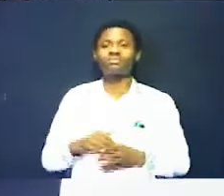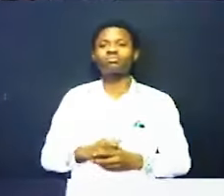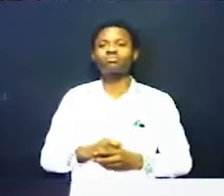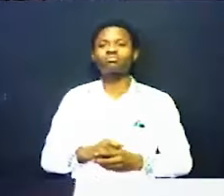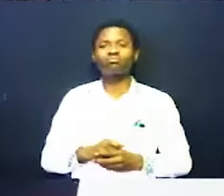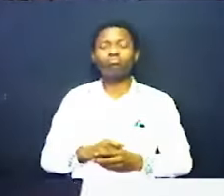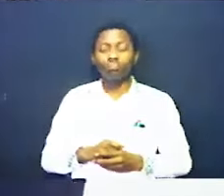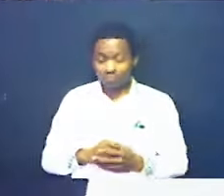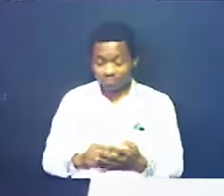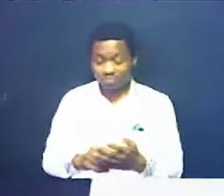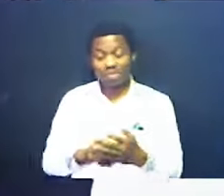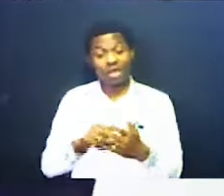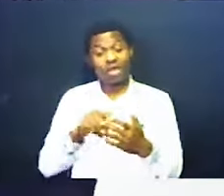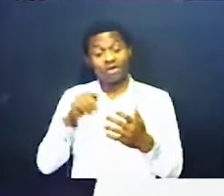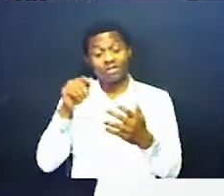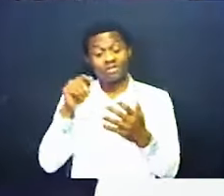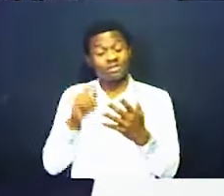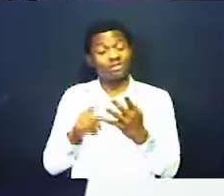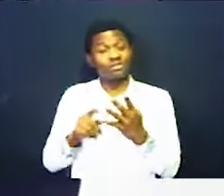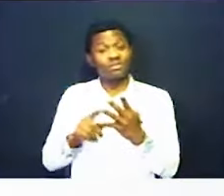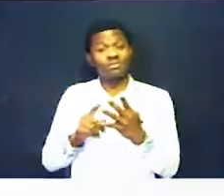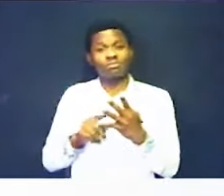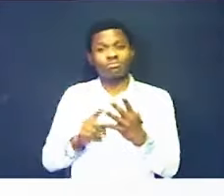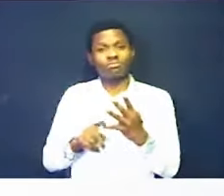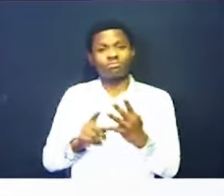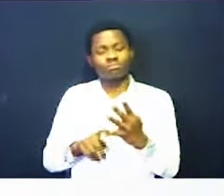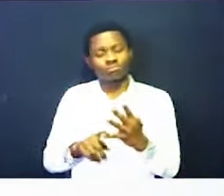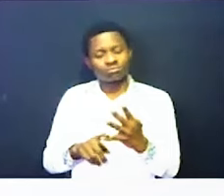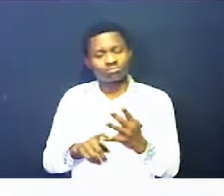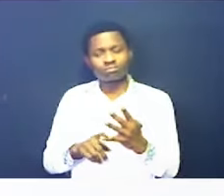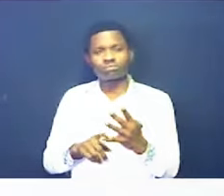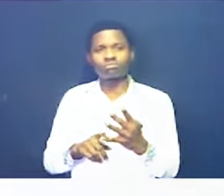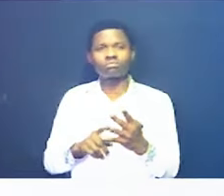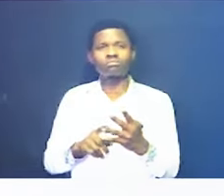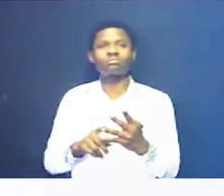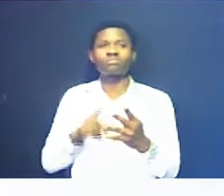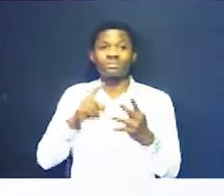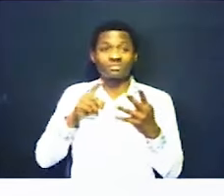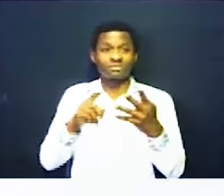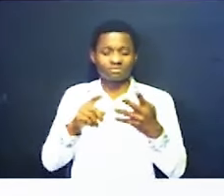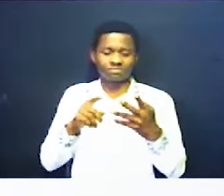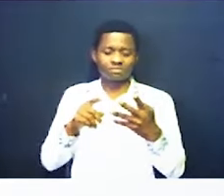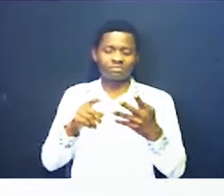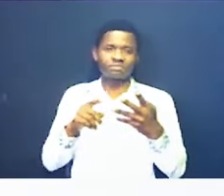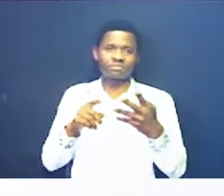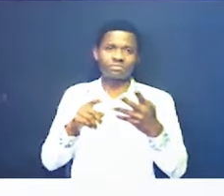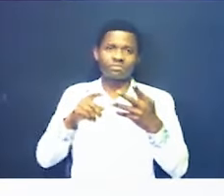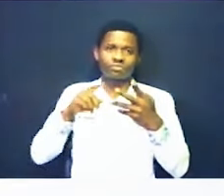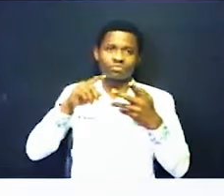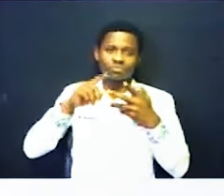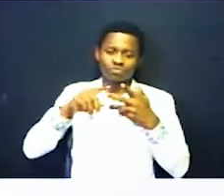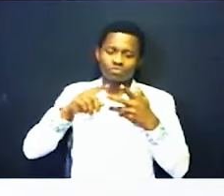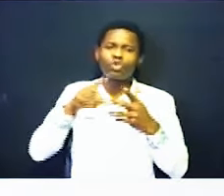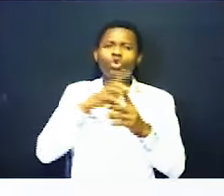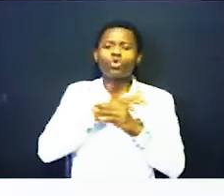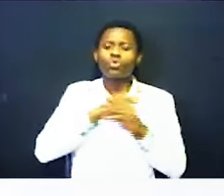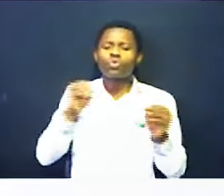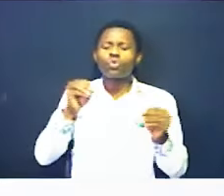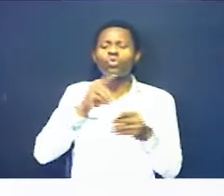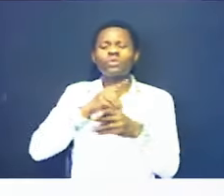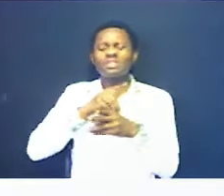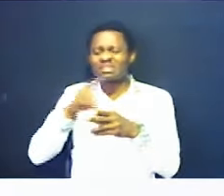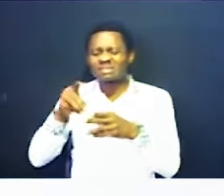Another point is this. No discipline is pleasant at the time.